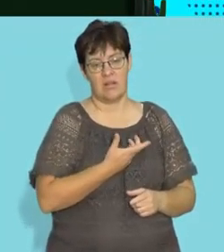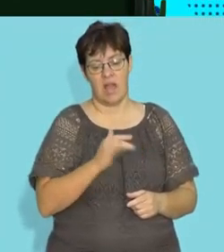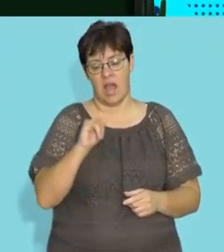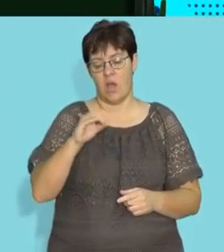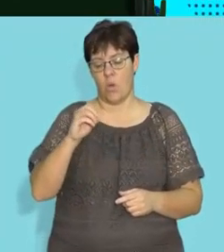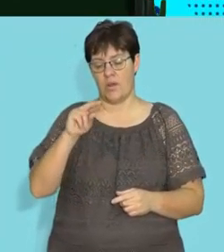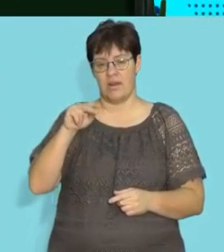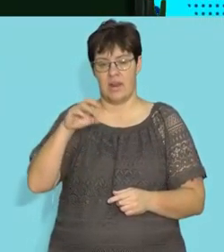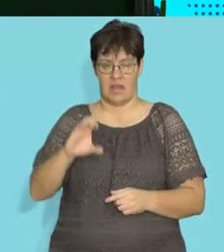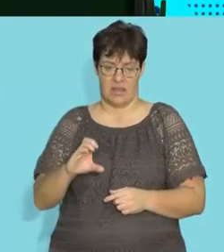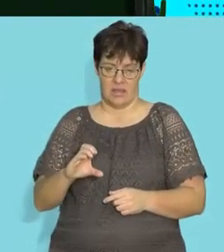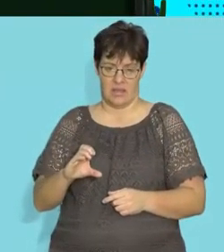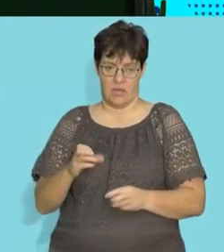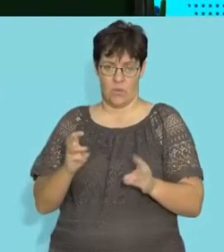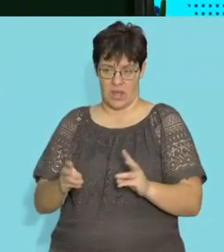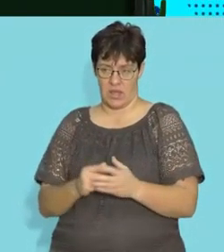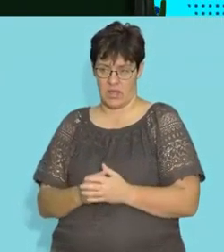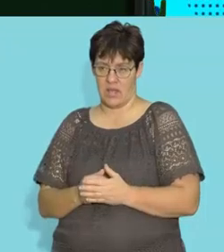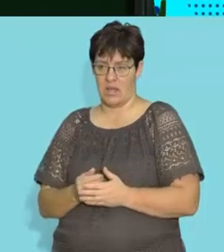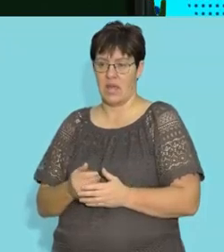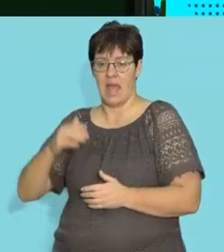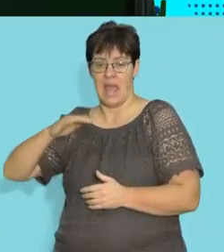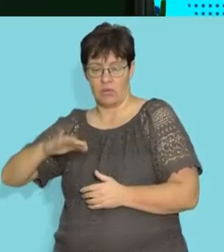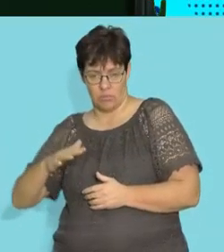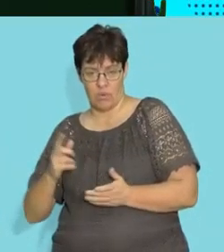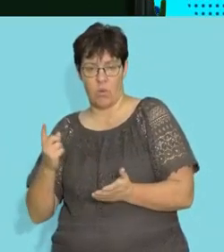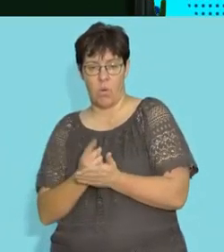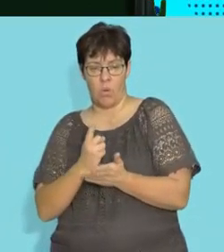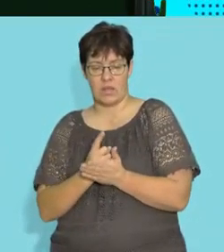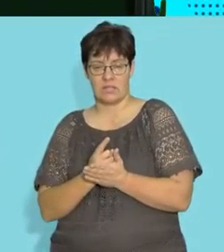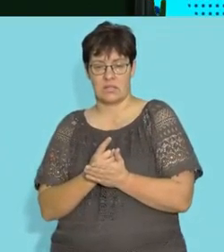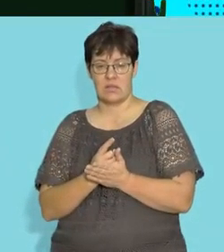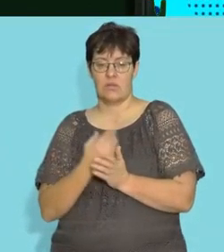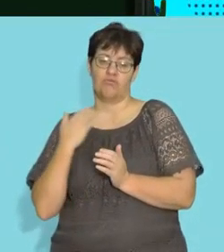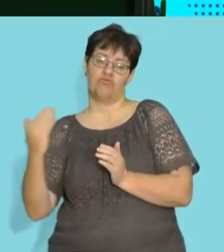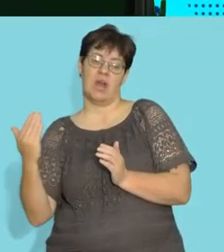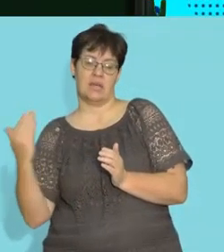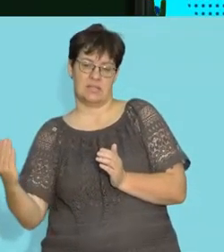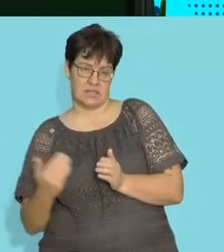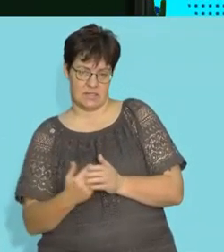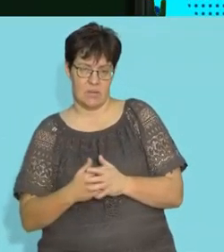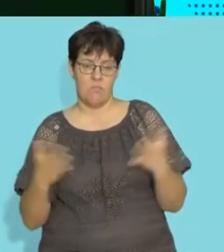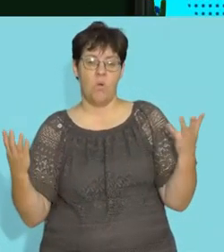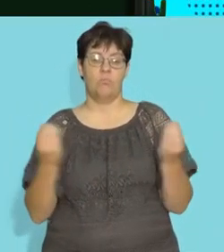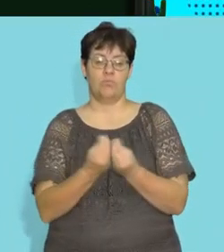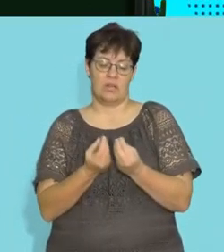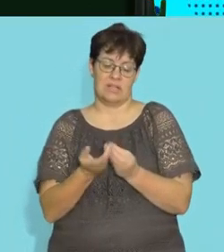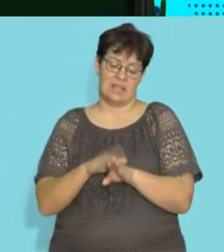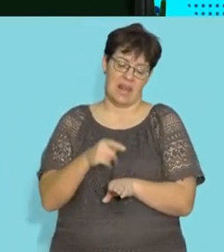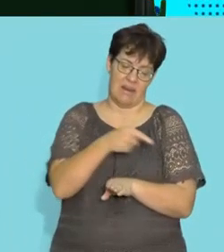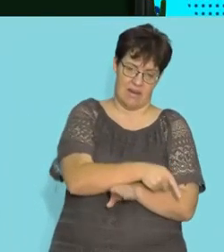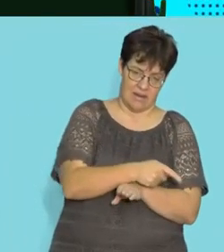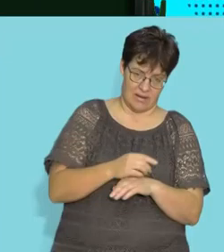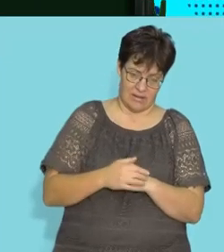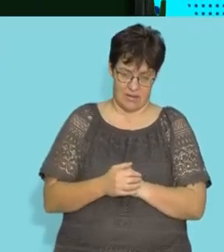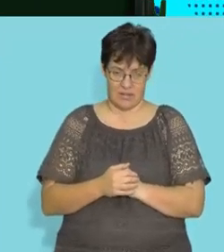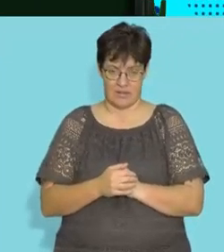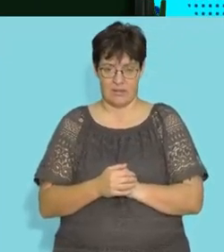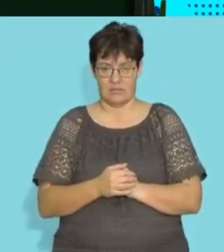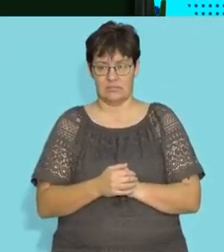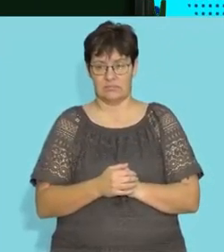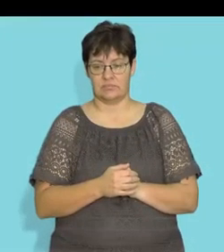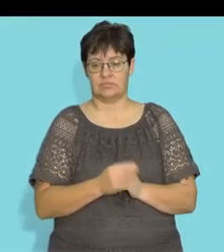completely, the acid will completely ionize, and the base will completely dissociate, meaning